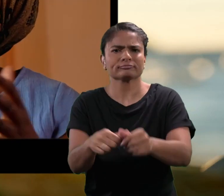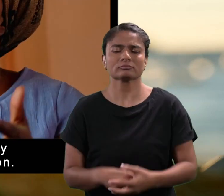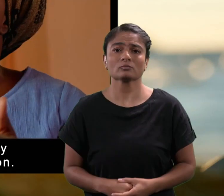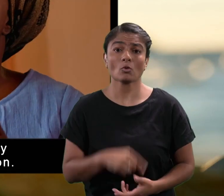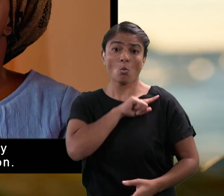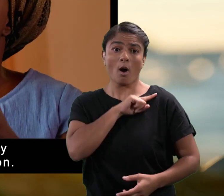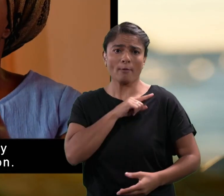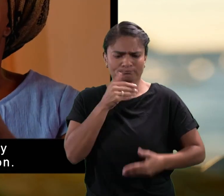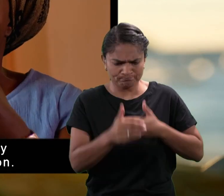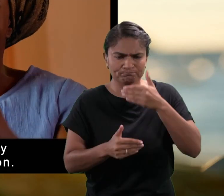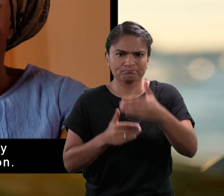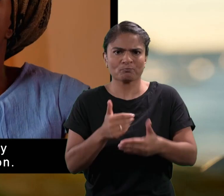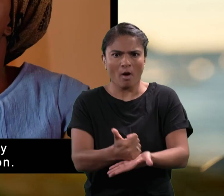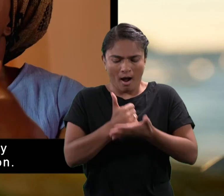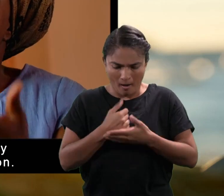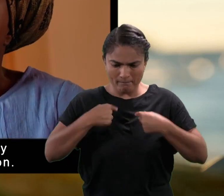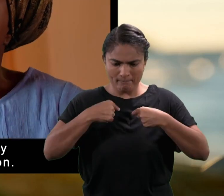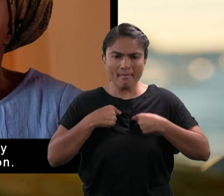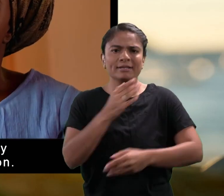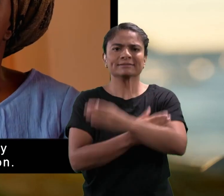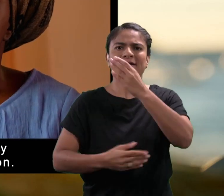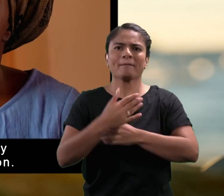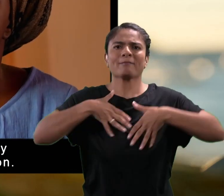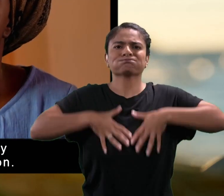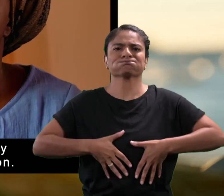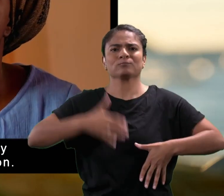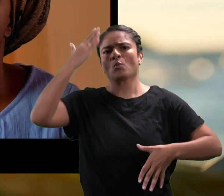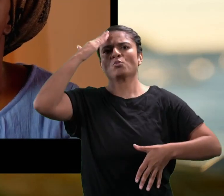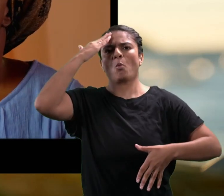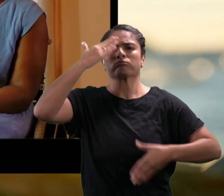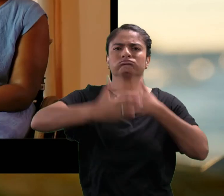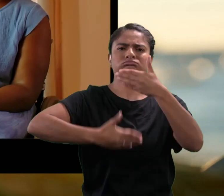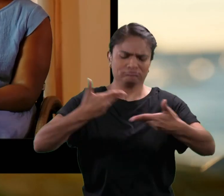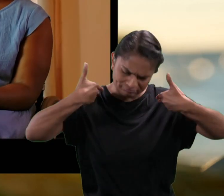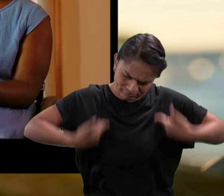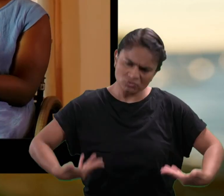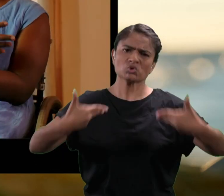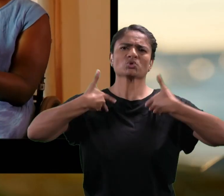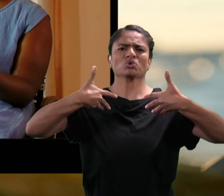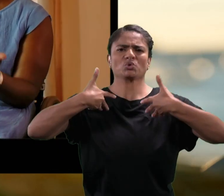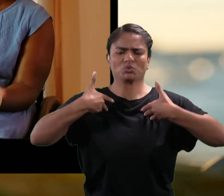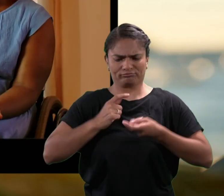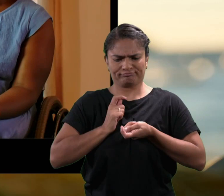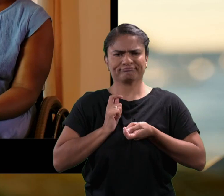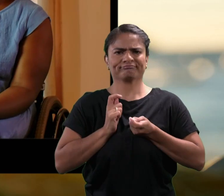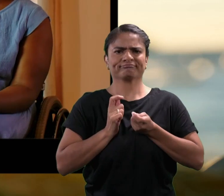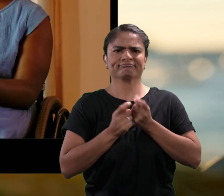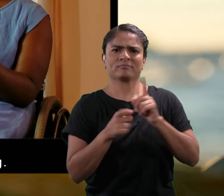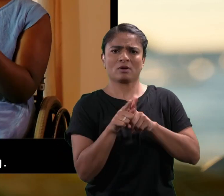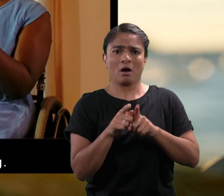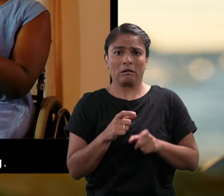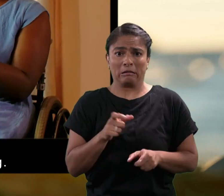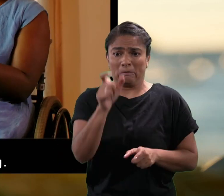ezanto, but obviously uzozenza ngendlela ezokunceda nawe as umuntu disabled, you know. And then just be yourself,